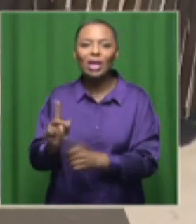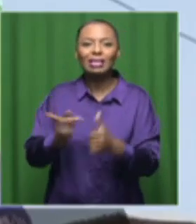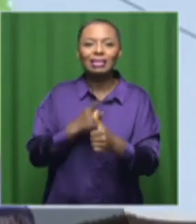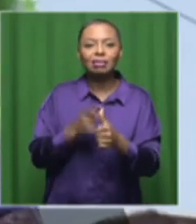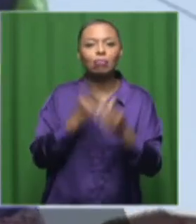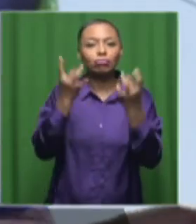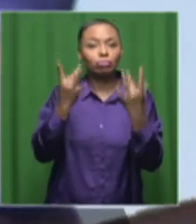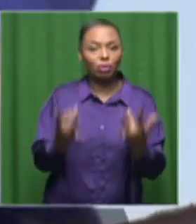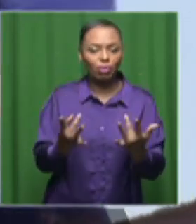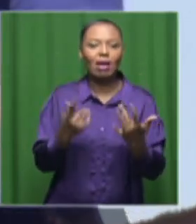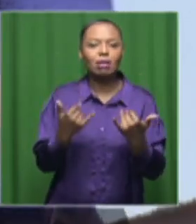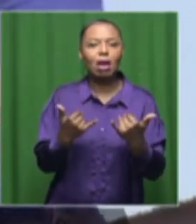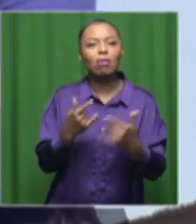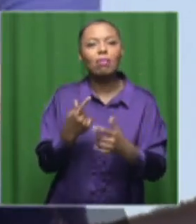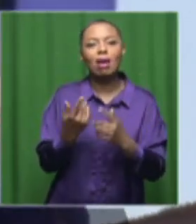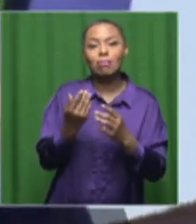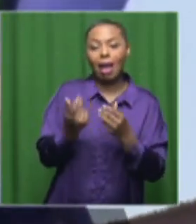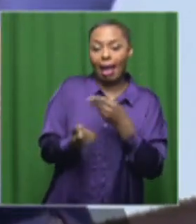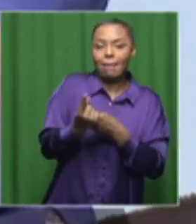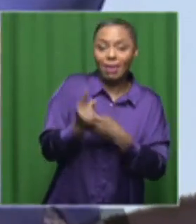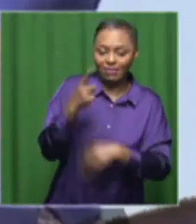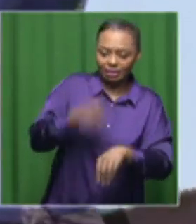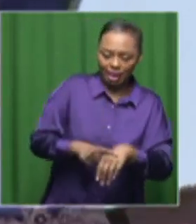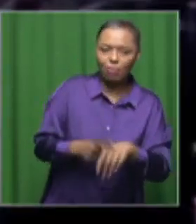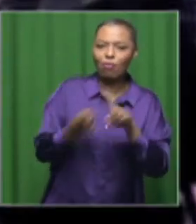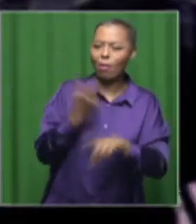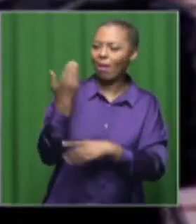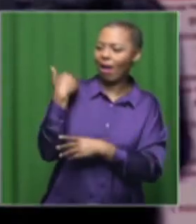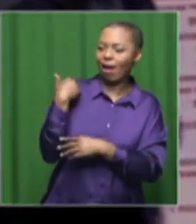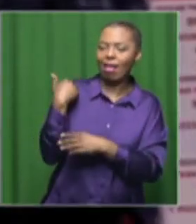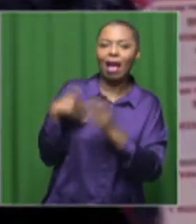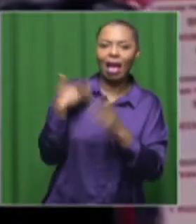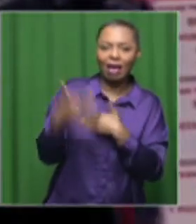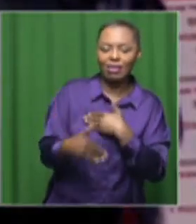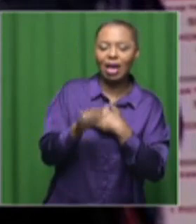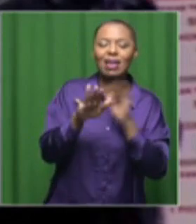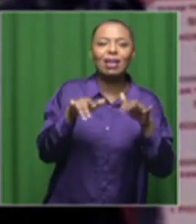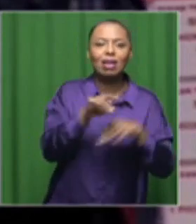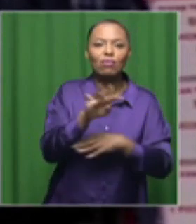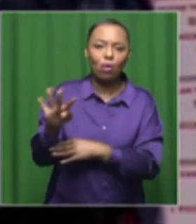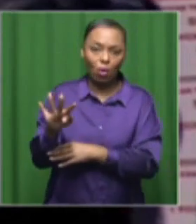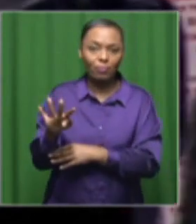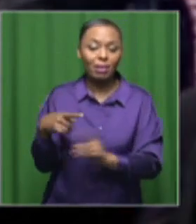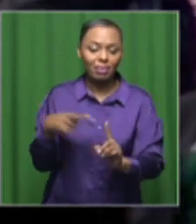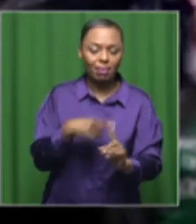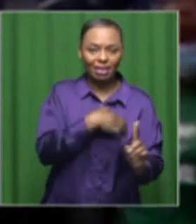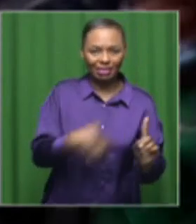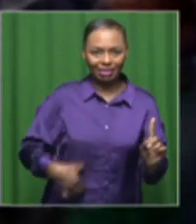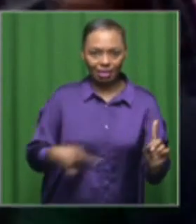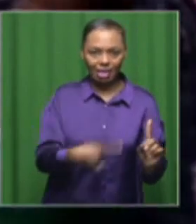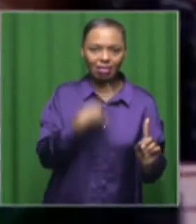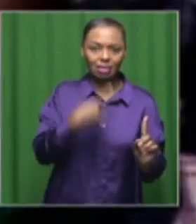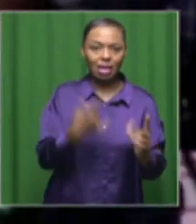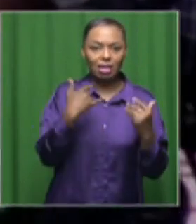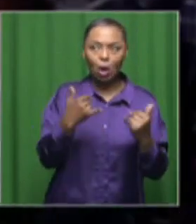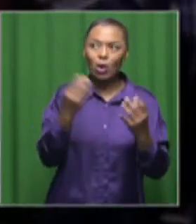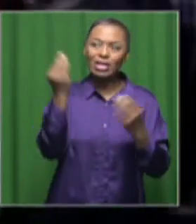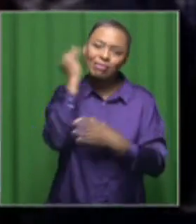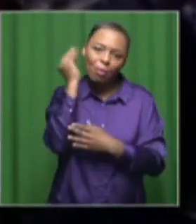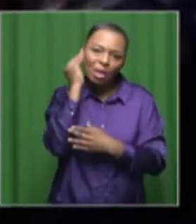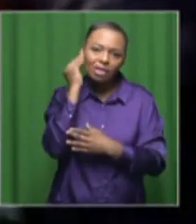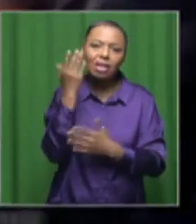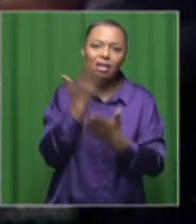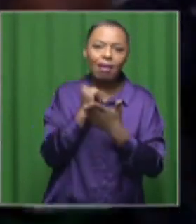census undertaken post-1994. President Ramaphosa said that the data will inform how government plans, makes